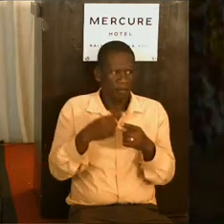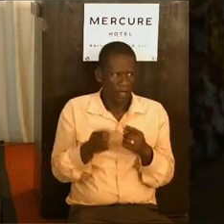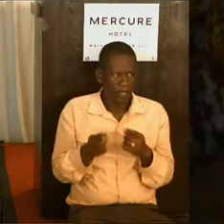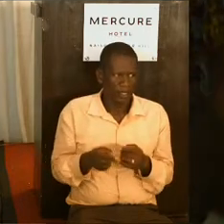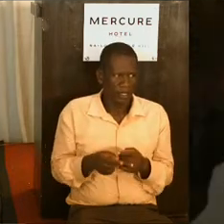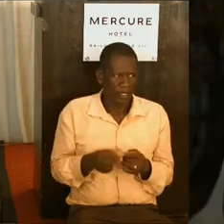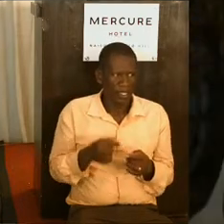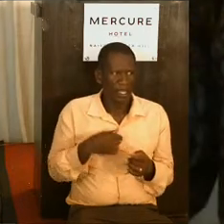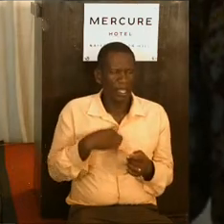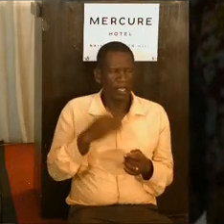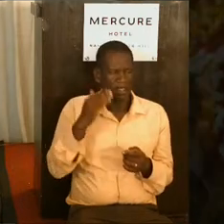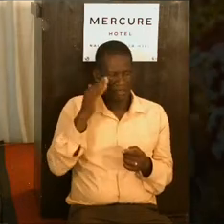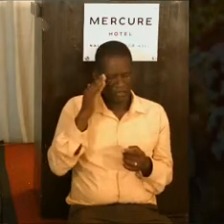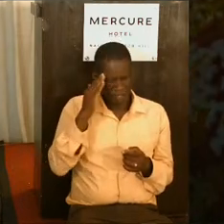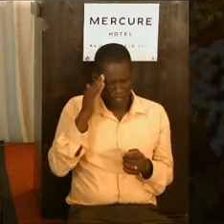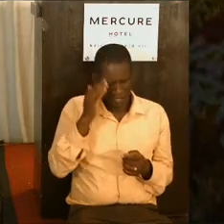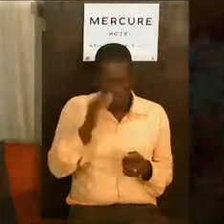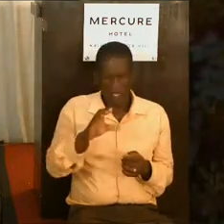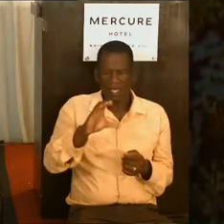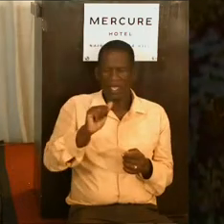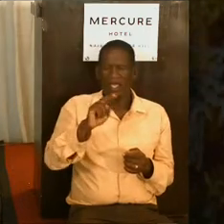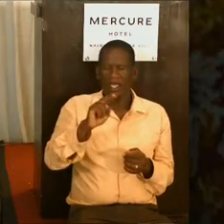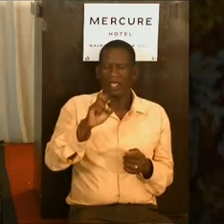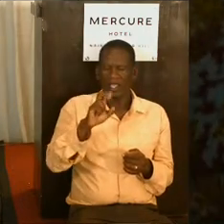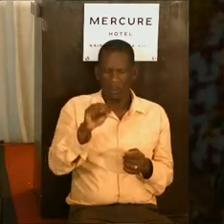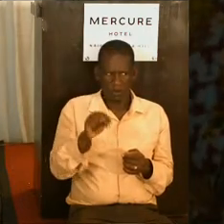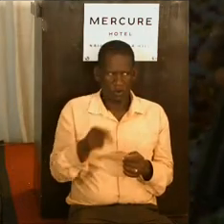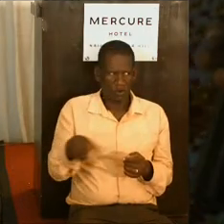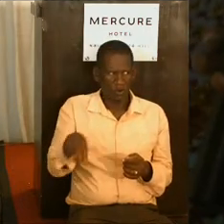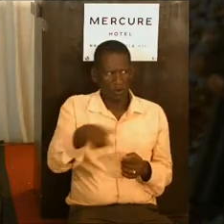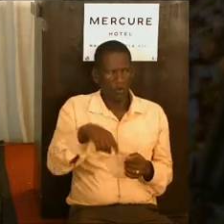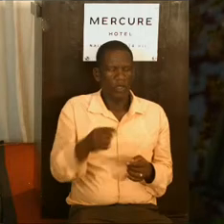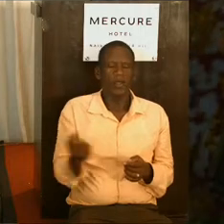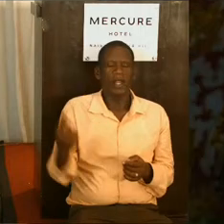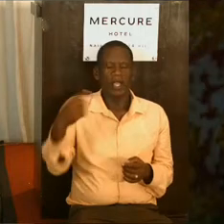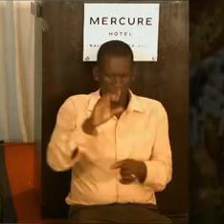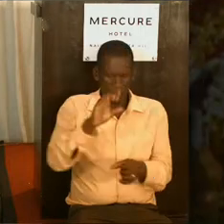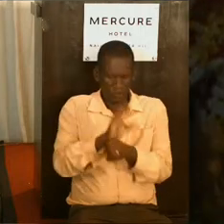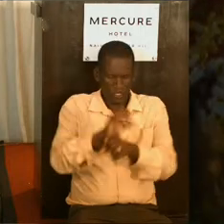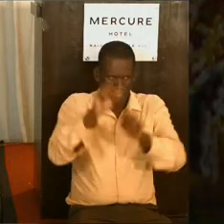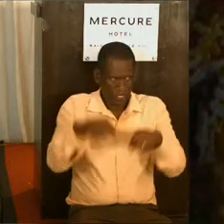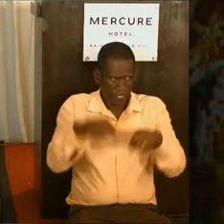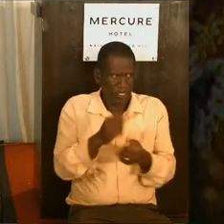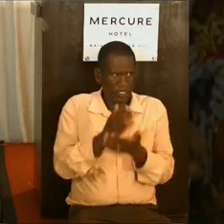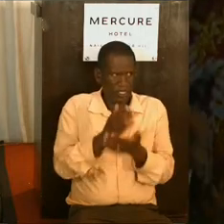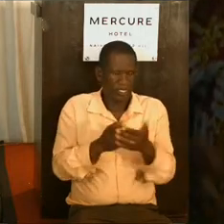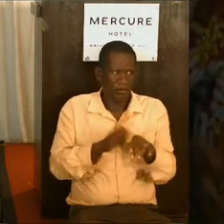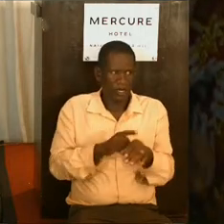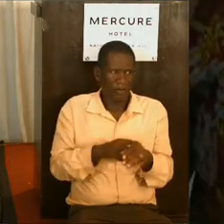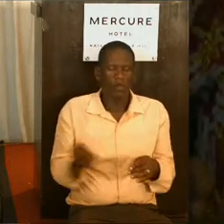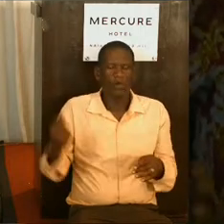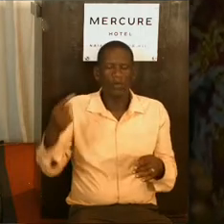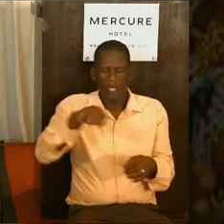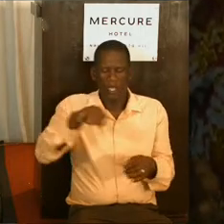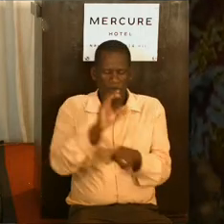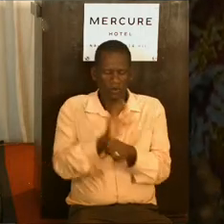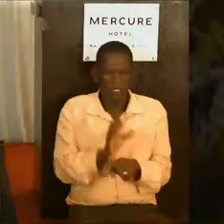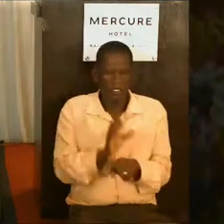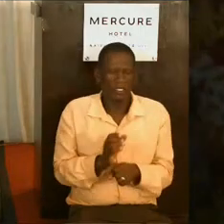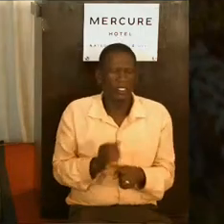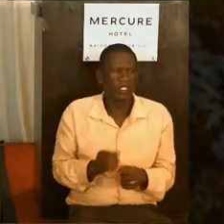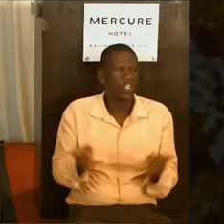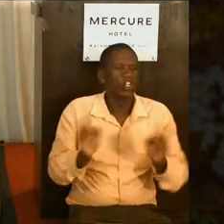think Canon we will come to church sometimes we come to church